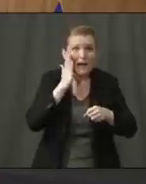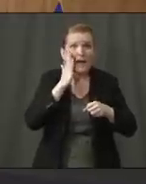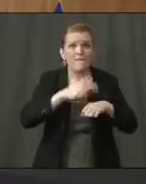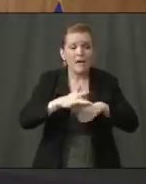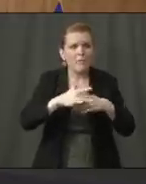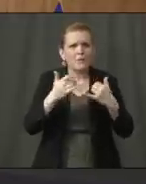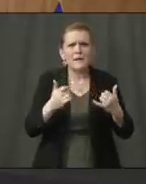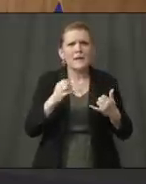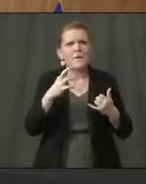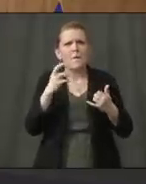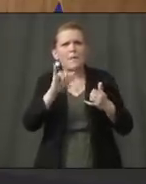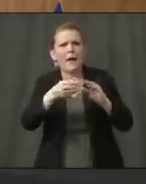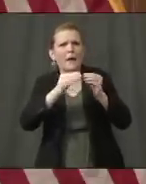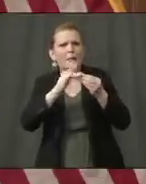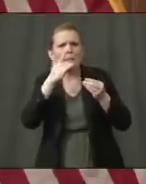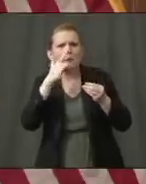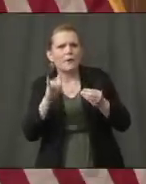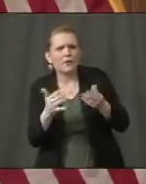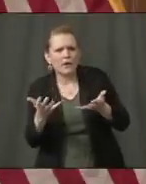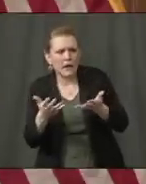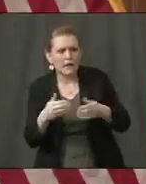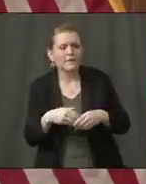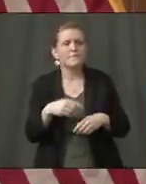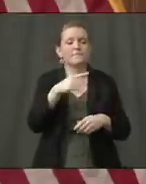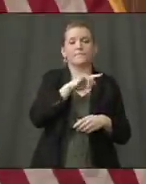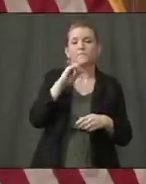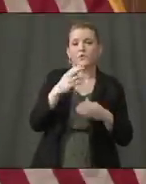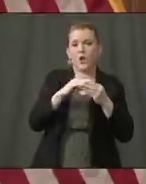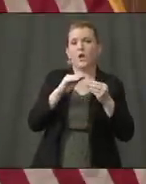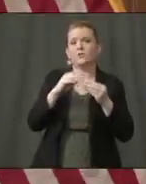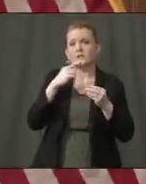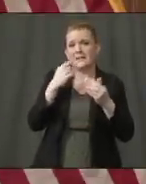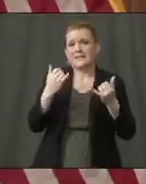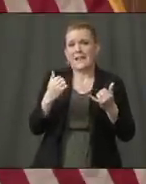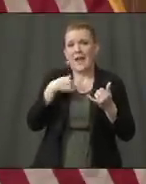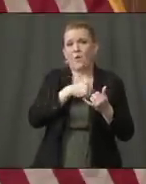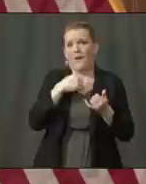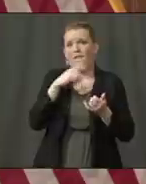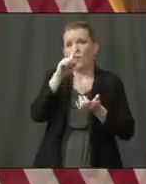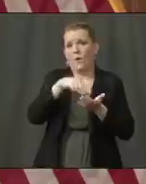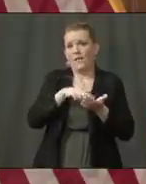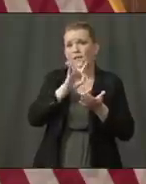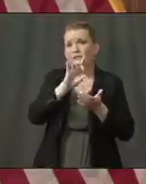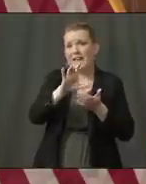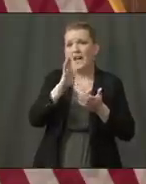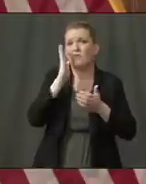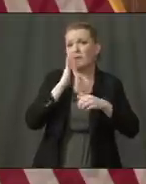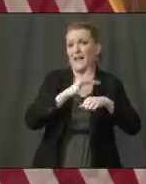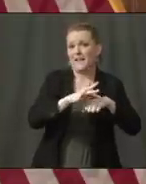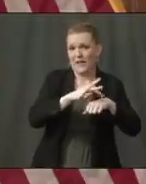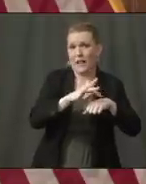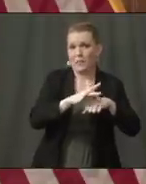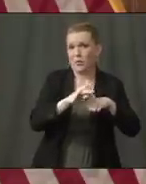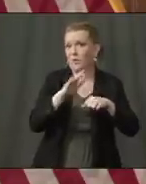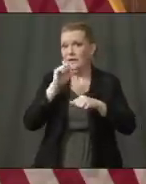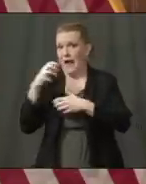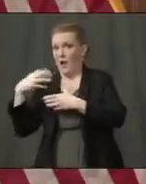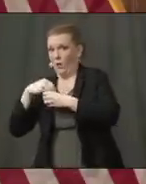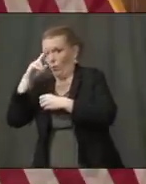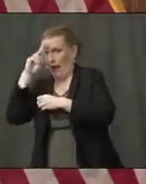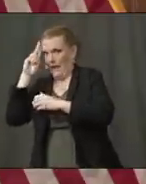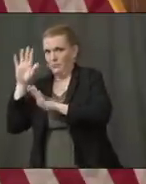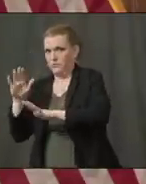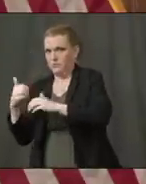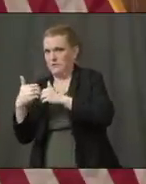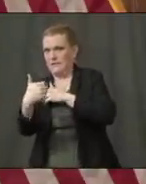Sure. So we're now over 1,800 beds of surge capacity outside of our hospitals that have been set up. None